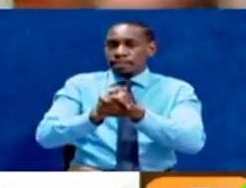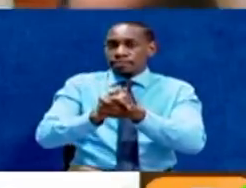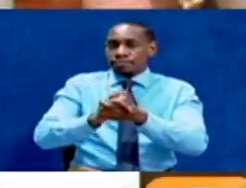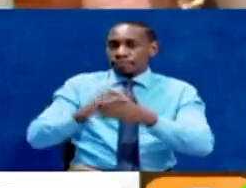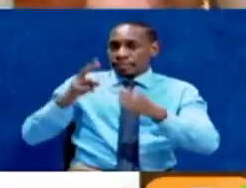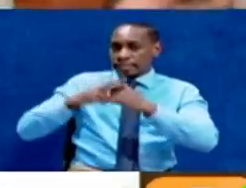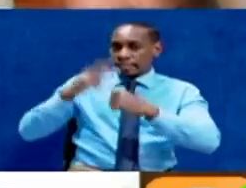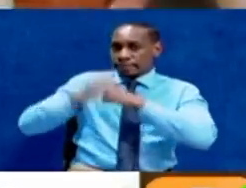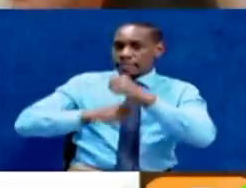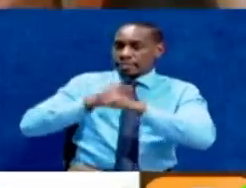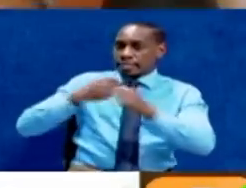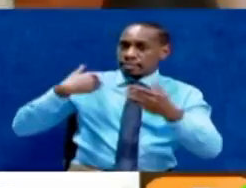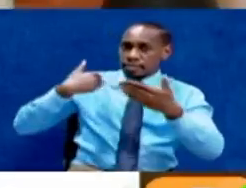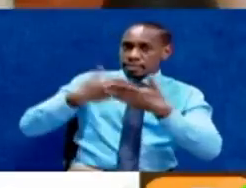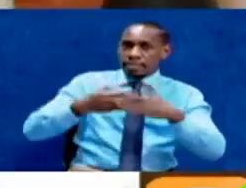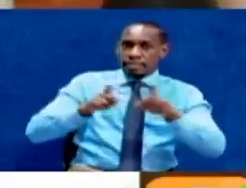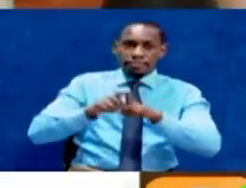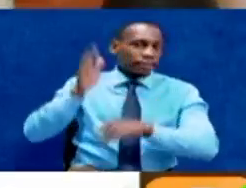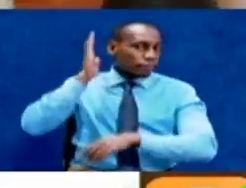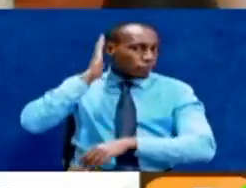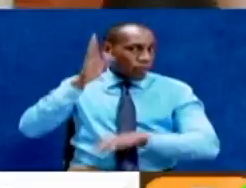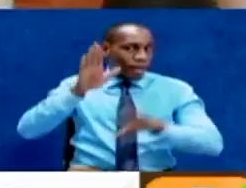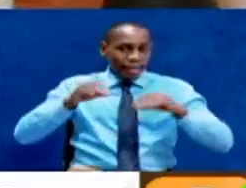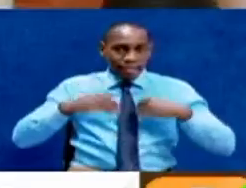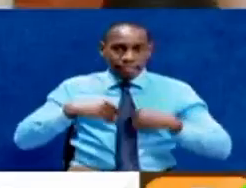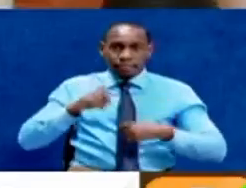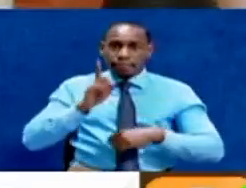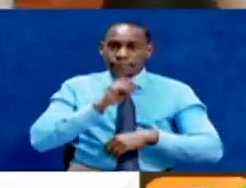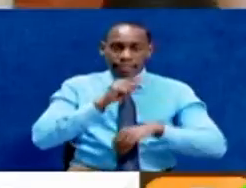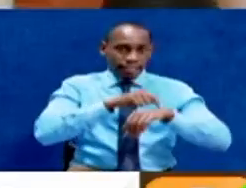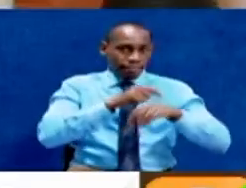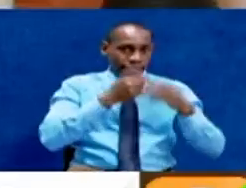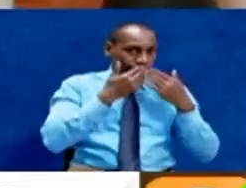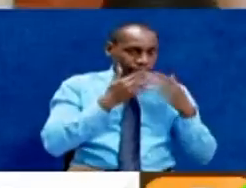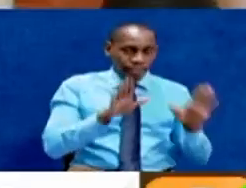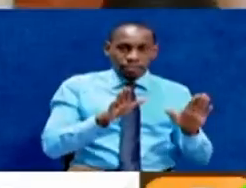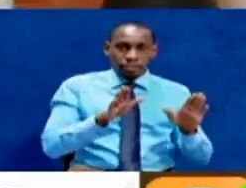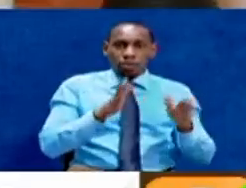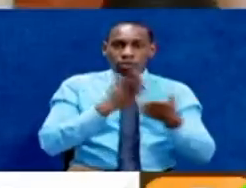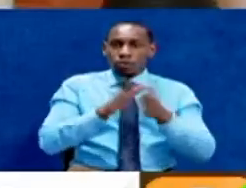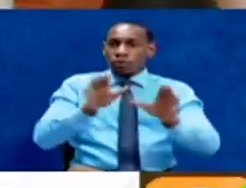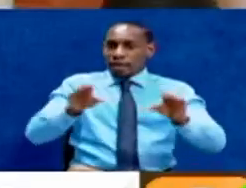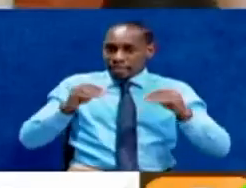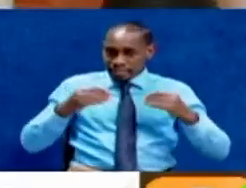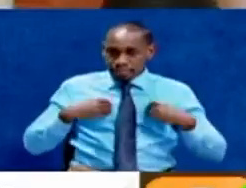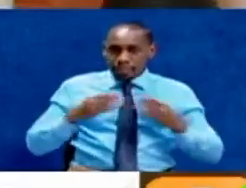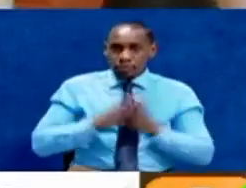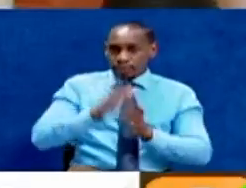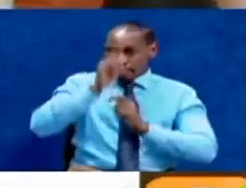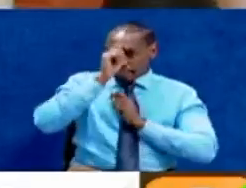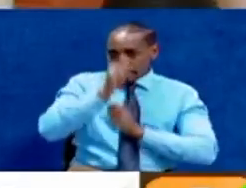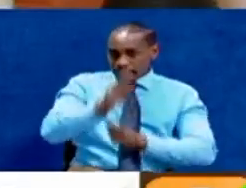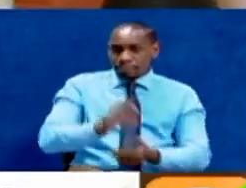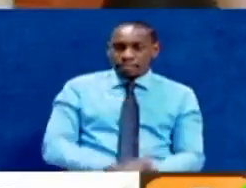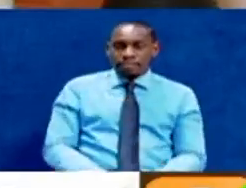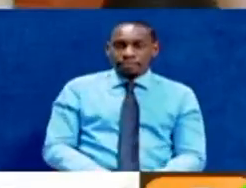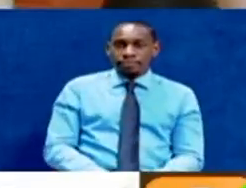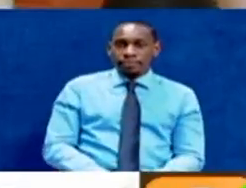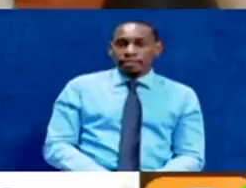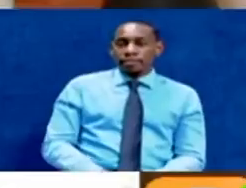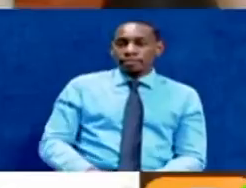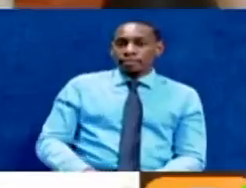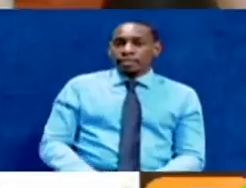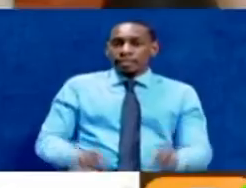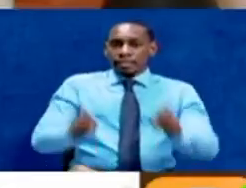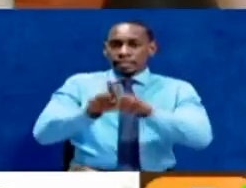for 7 years. He has accepted that his term is ended, and he's done it with a lot of grace and a lot of dignity. When I listen to people like